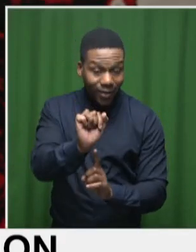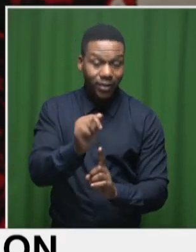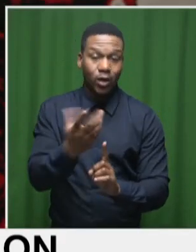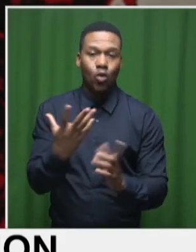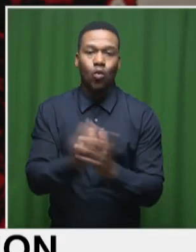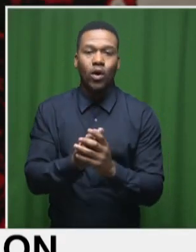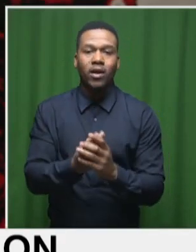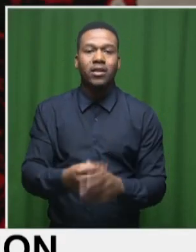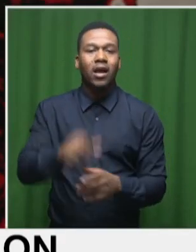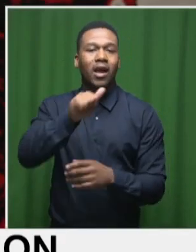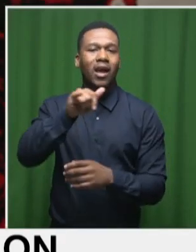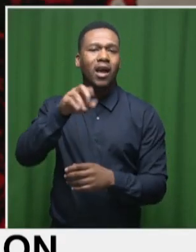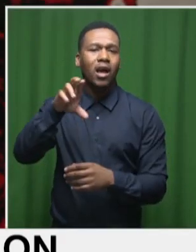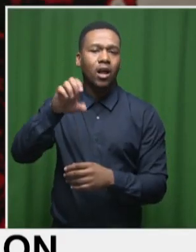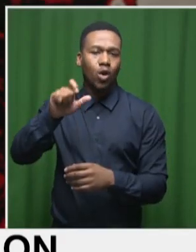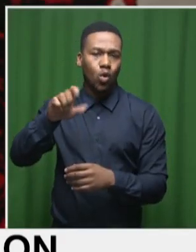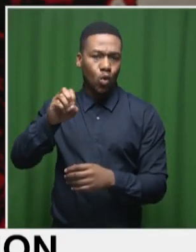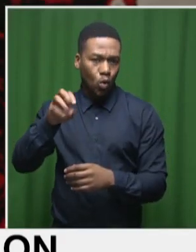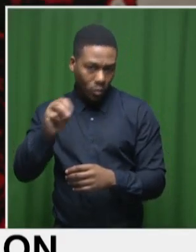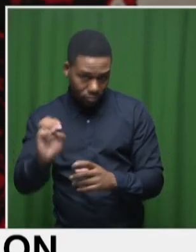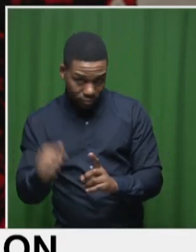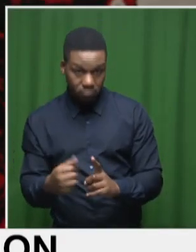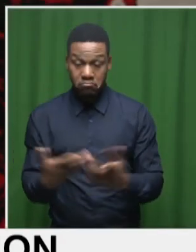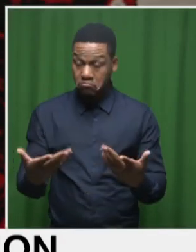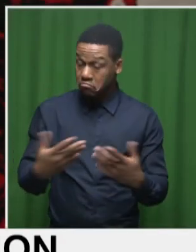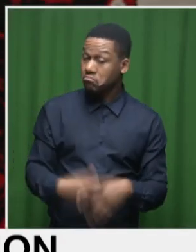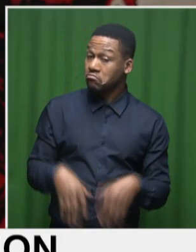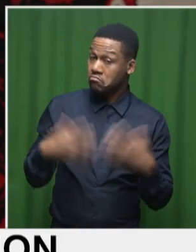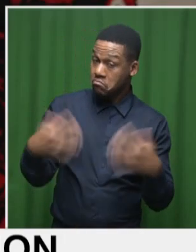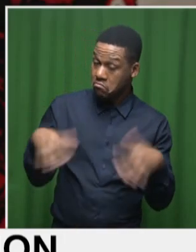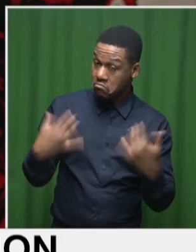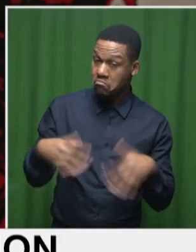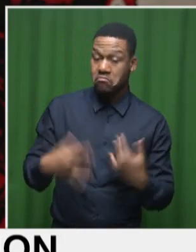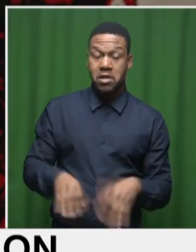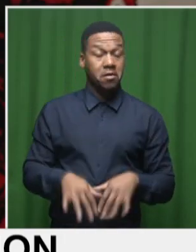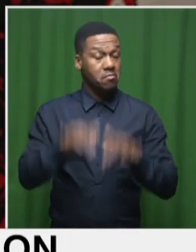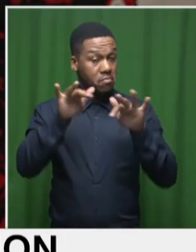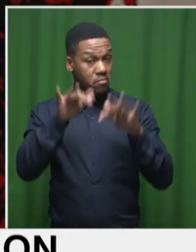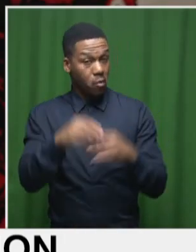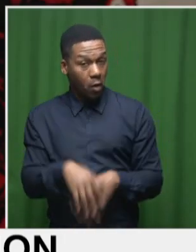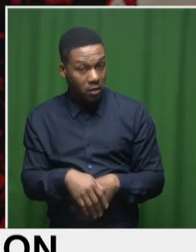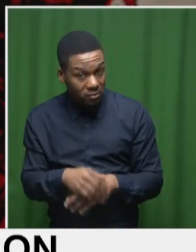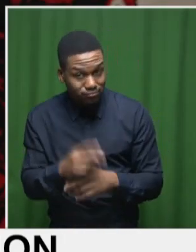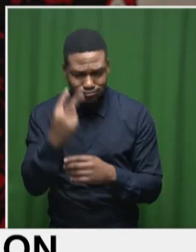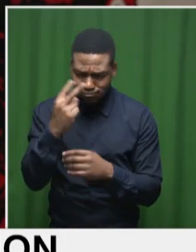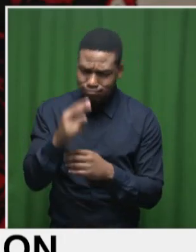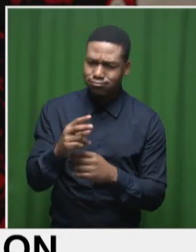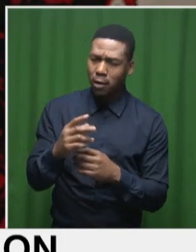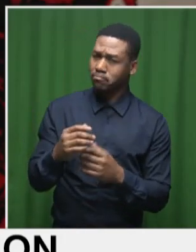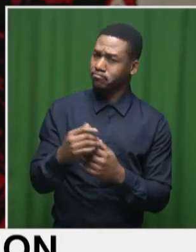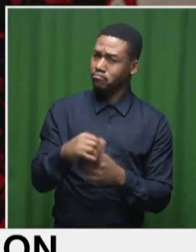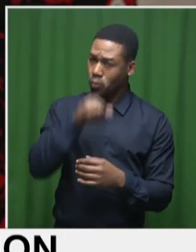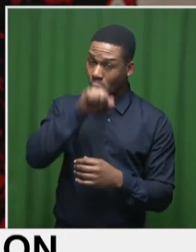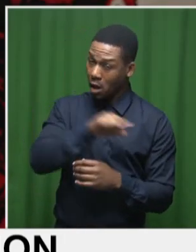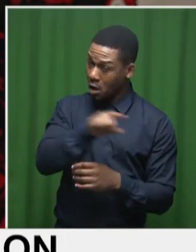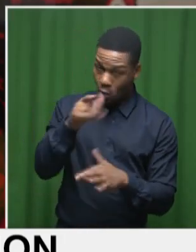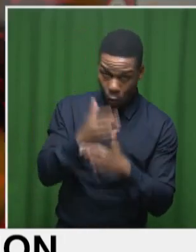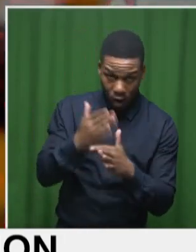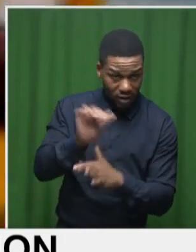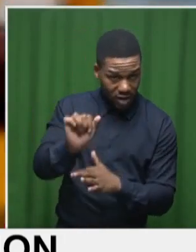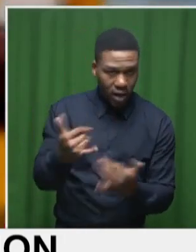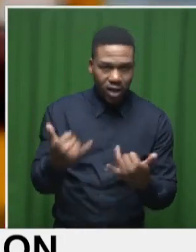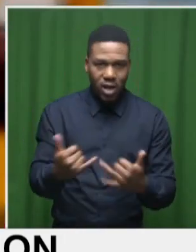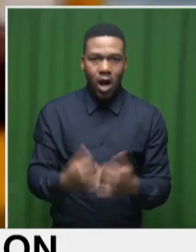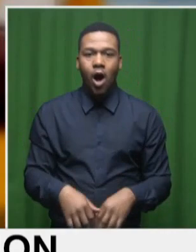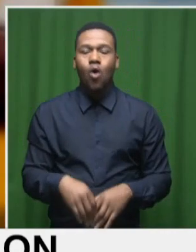an overwhelmingly positive response. Now he has recently graced the cover of South Africa's newspaper Mail and Guardian, and